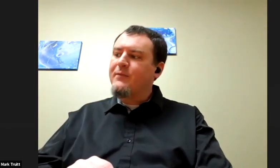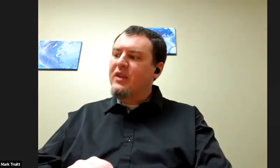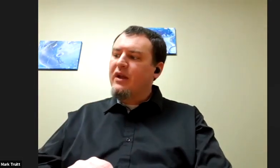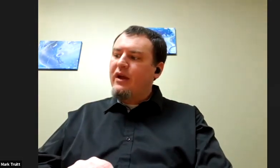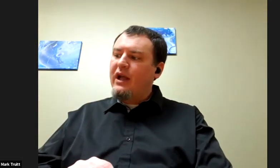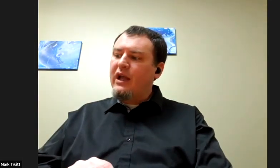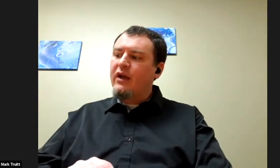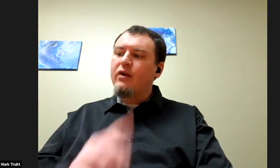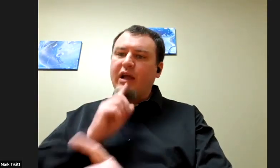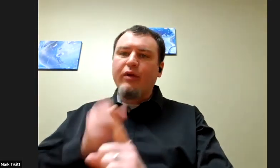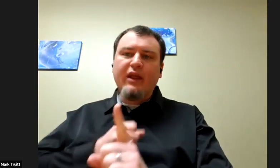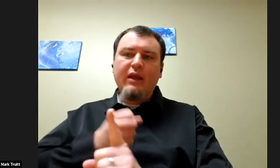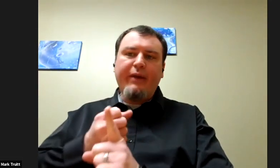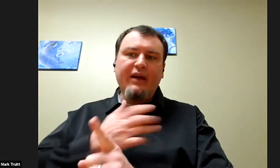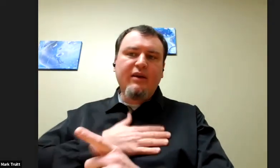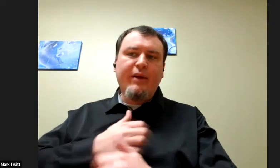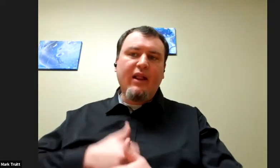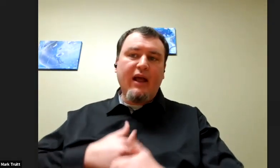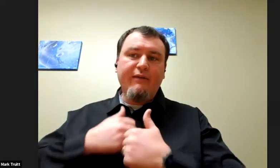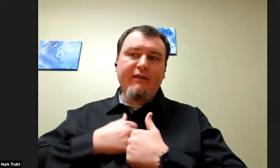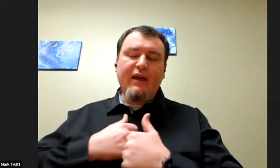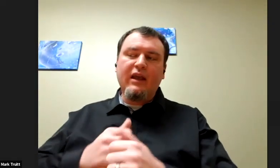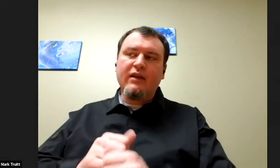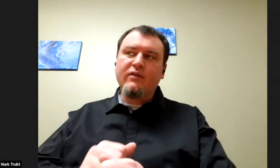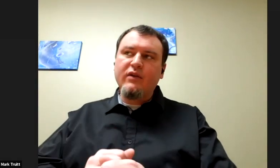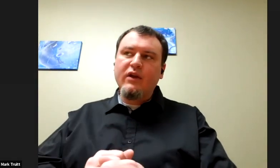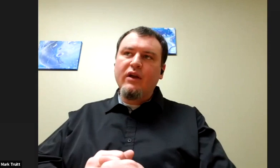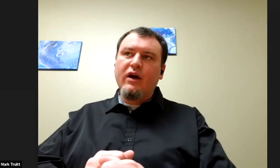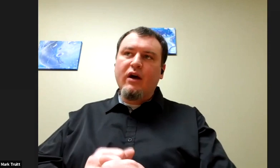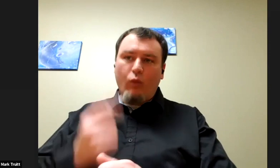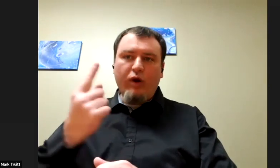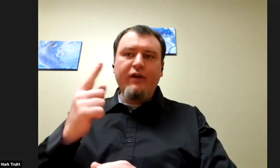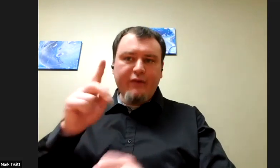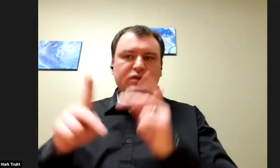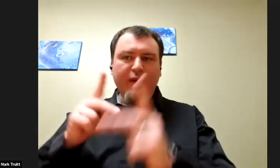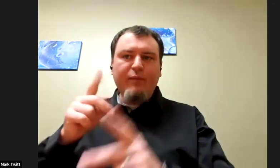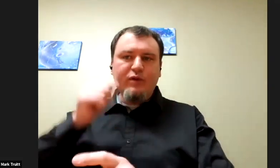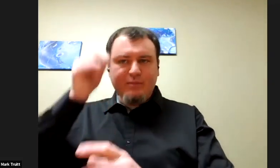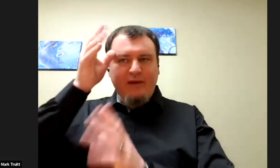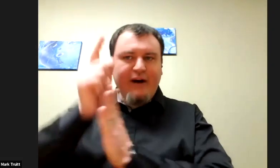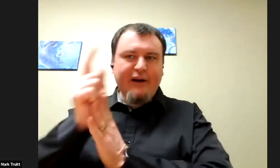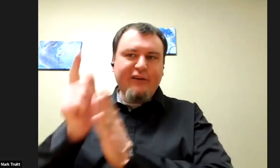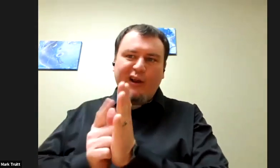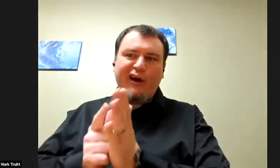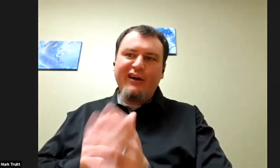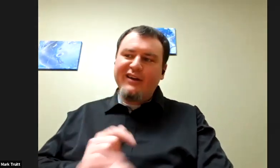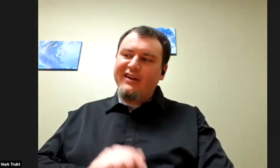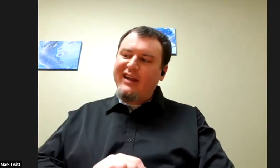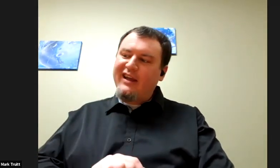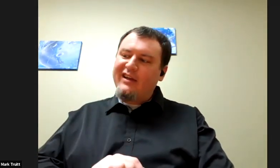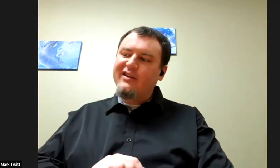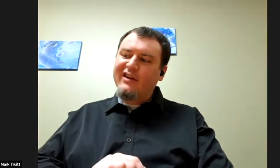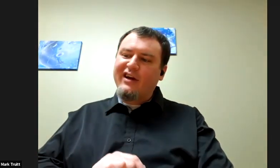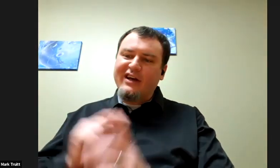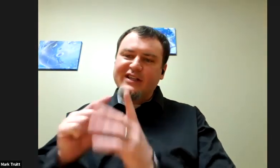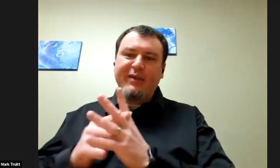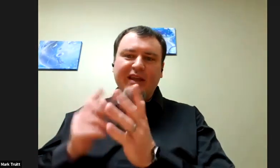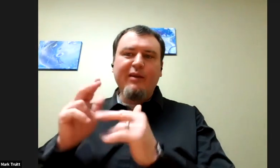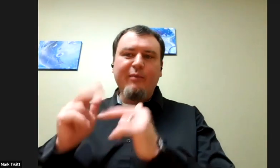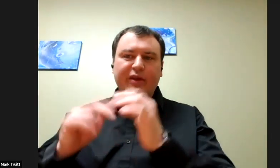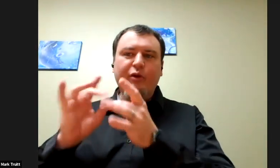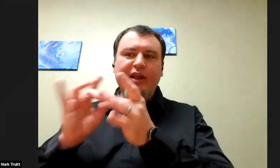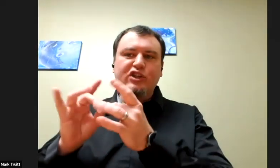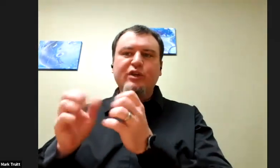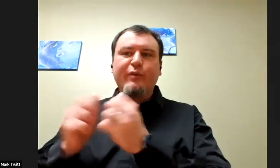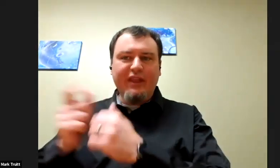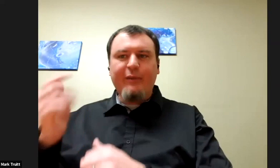there. And that really impacted my life. And one of those people was my father-in-law. And as I began